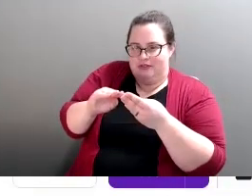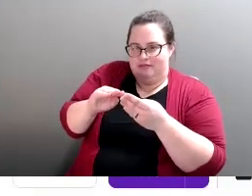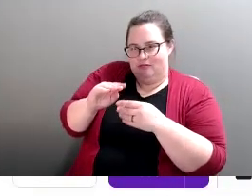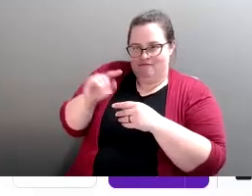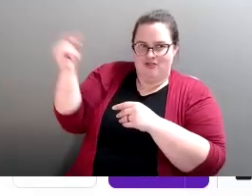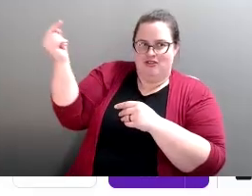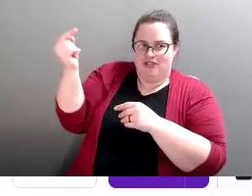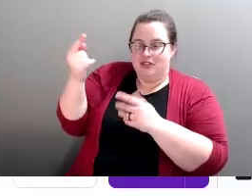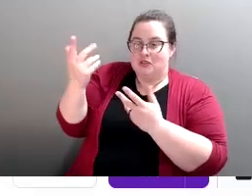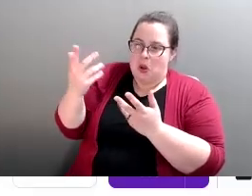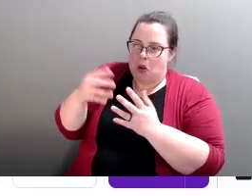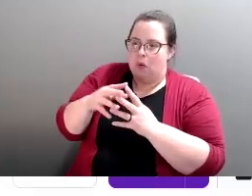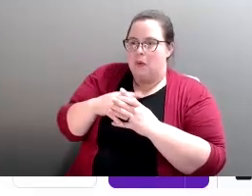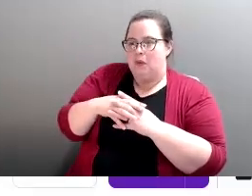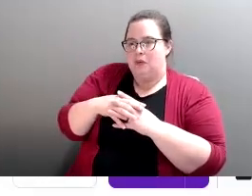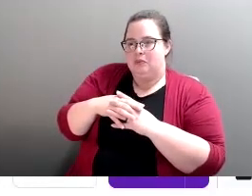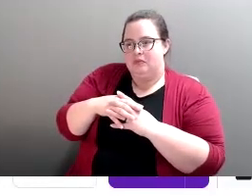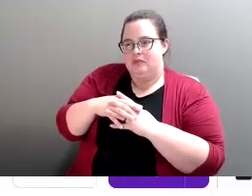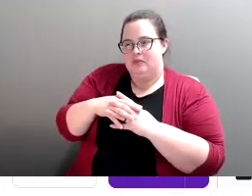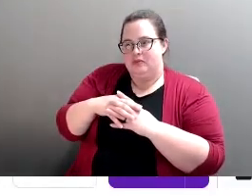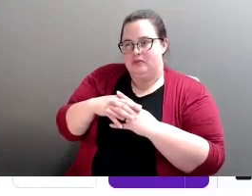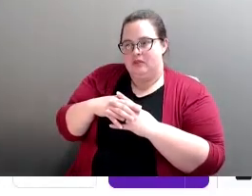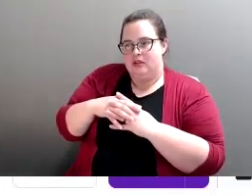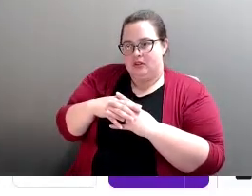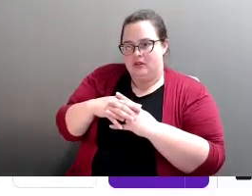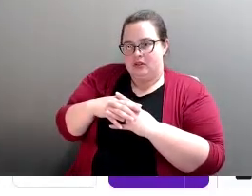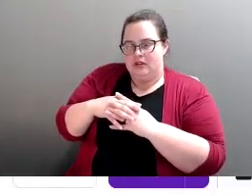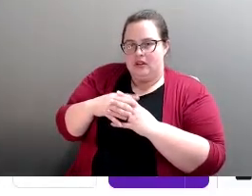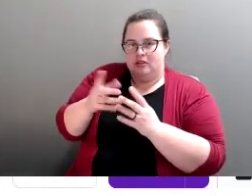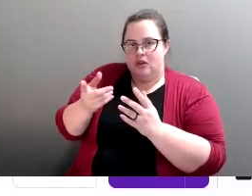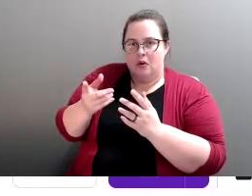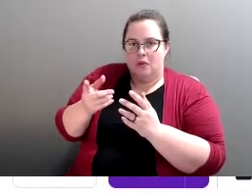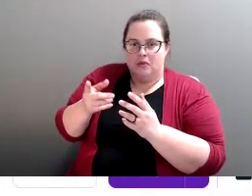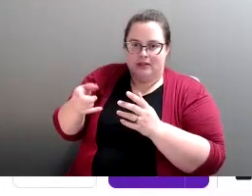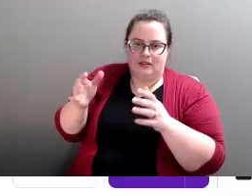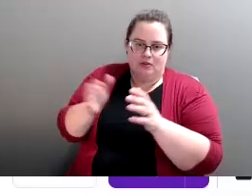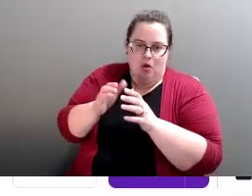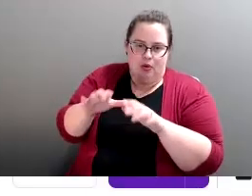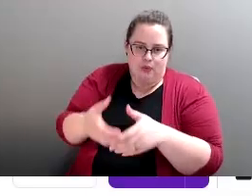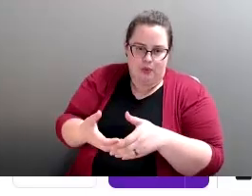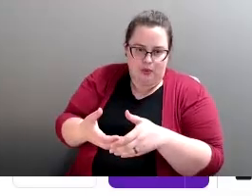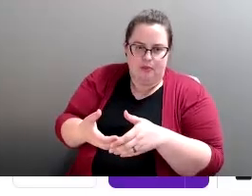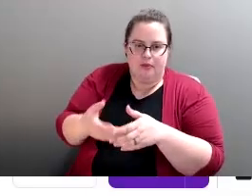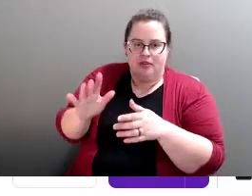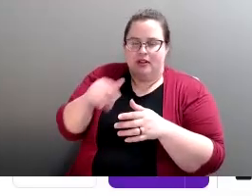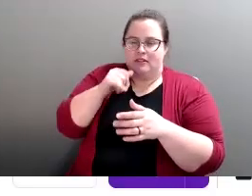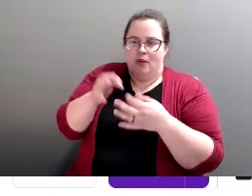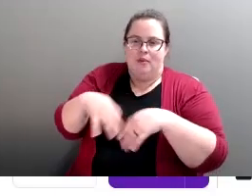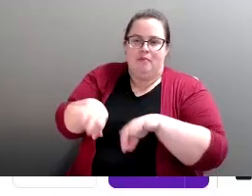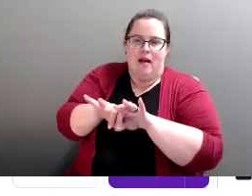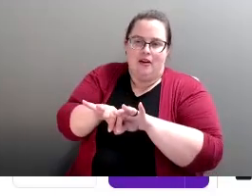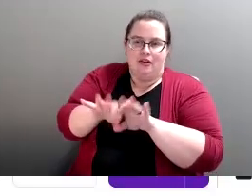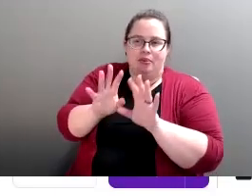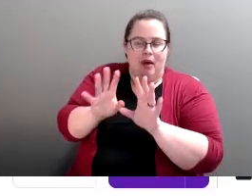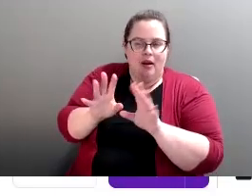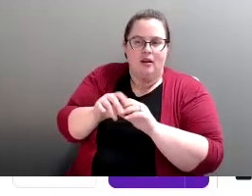an interesting thing to see. This is of course a smaller group. That's not what matters. What matters is our view. So anybody